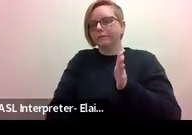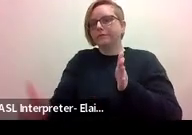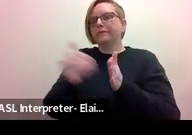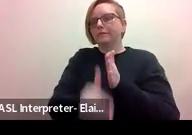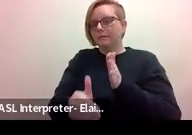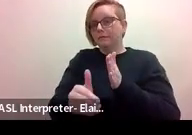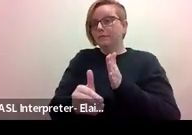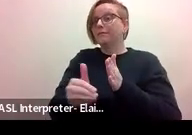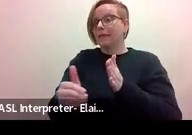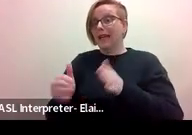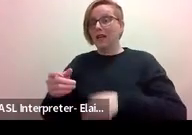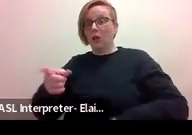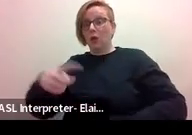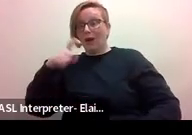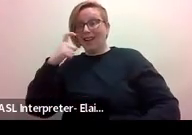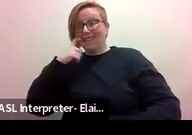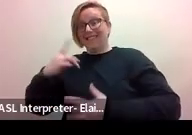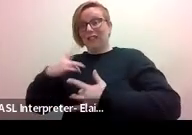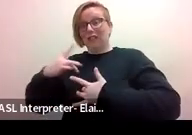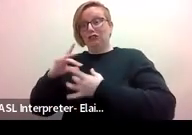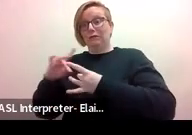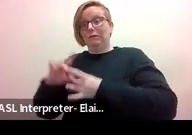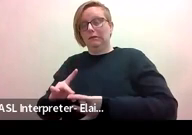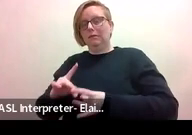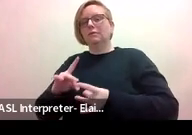what you all identified in the chat.